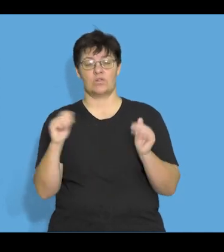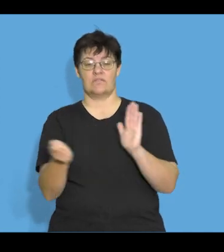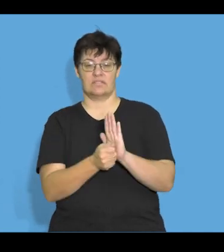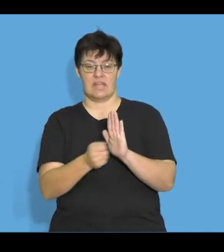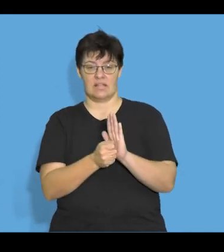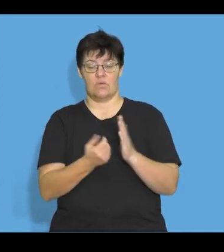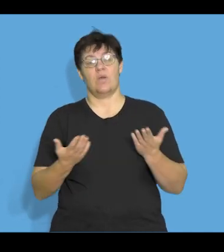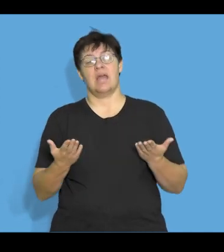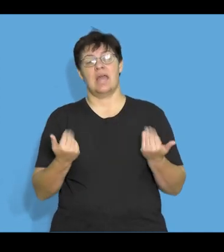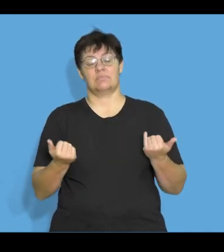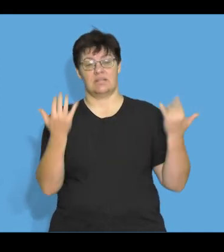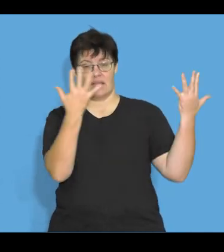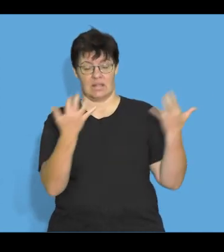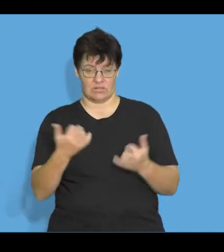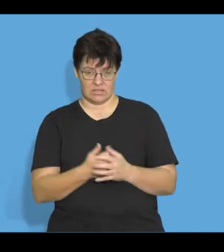expected to calculate,